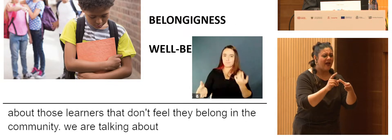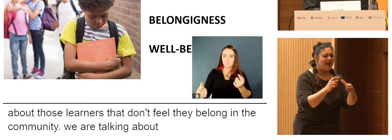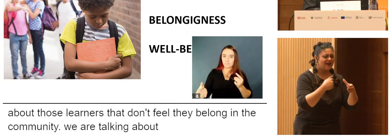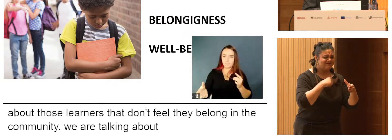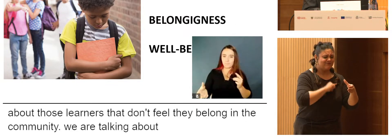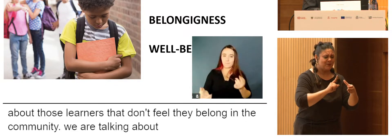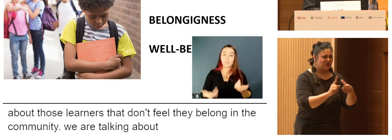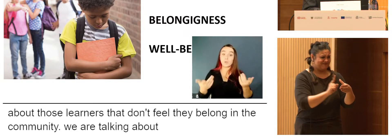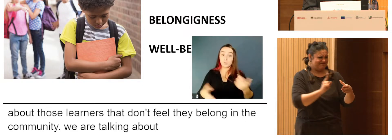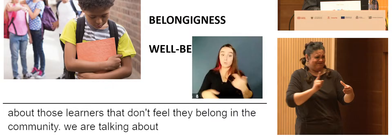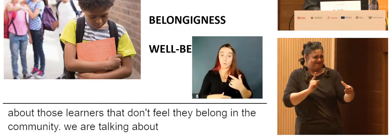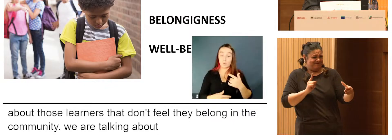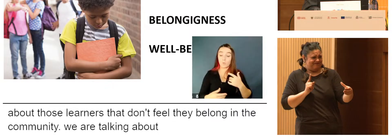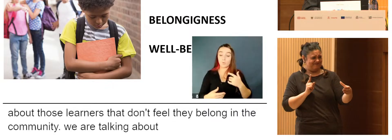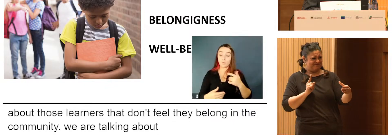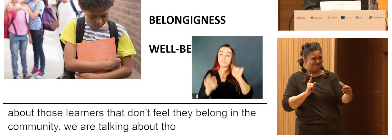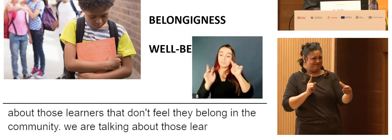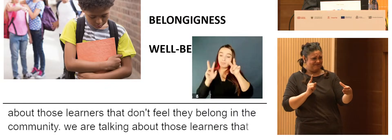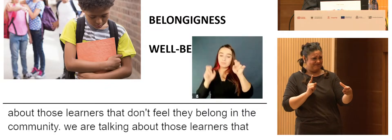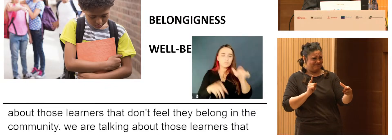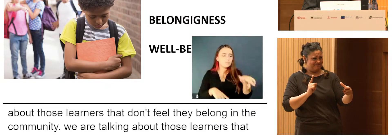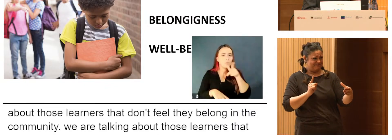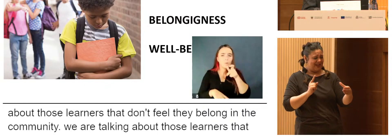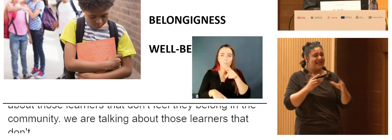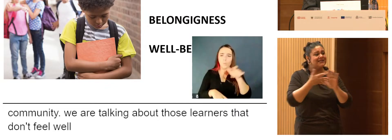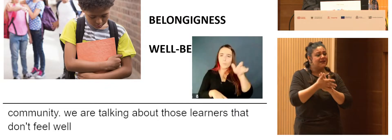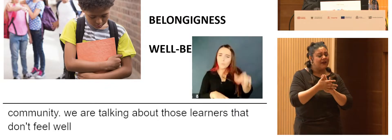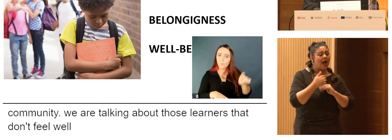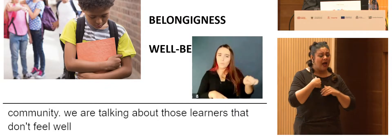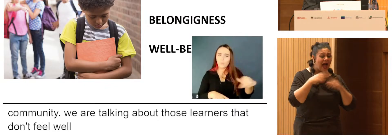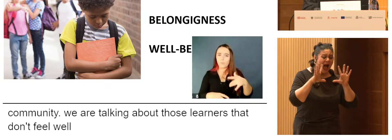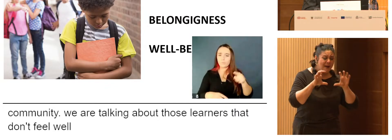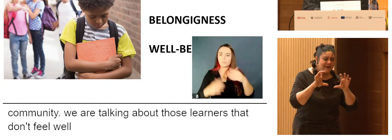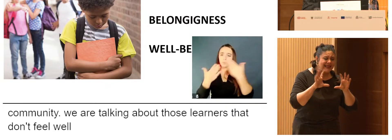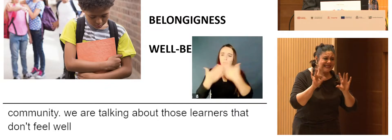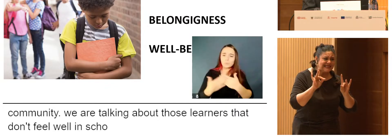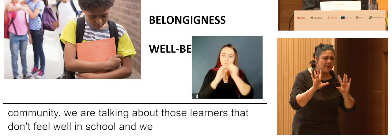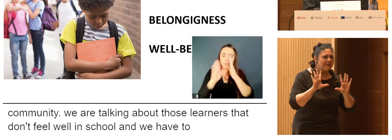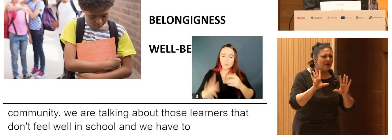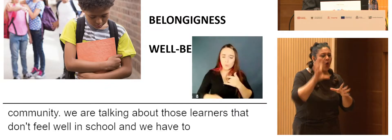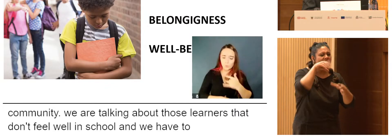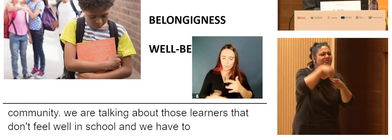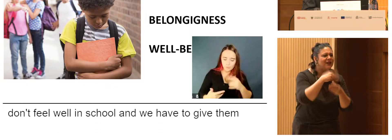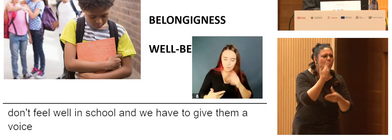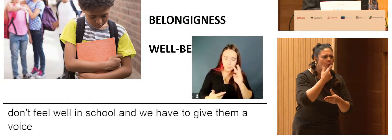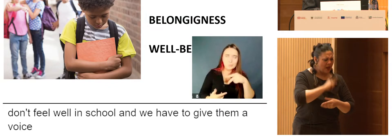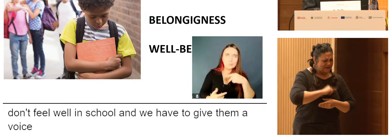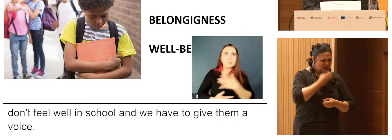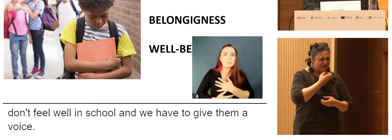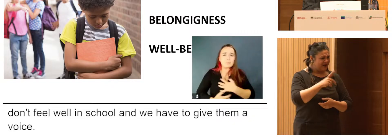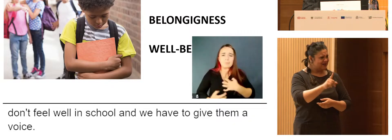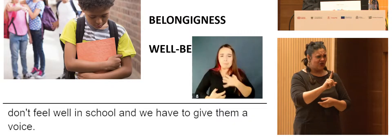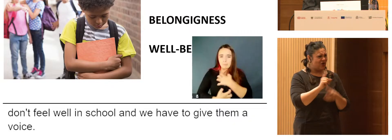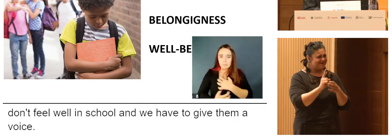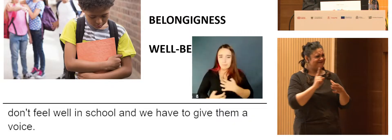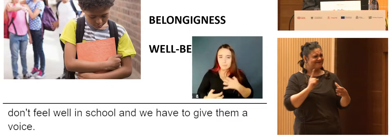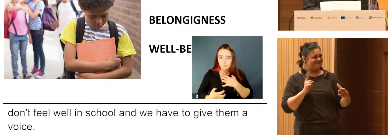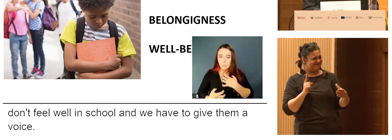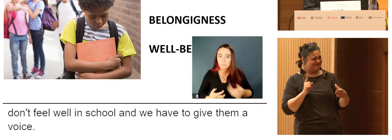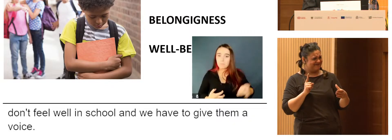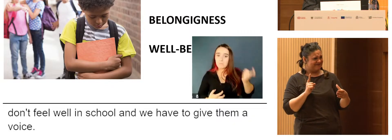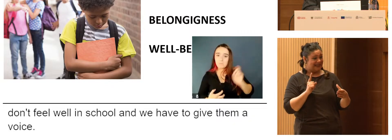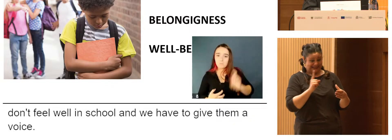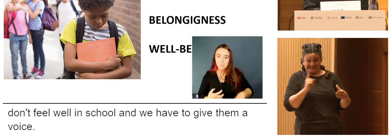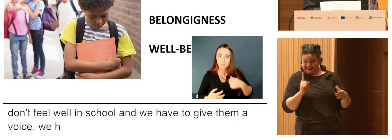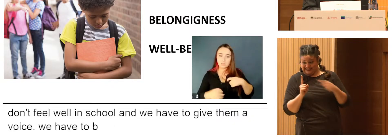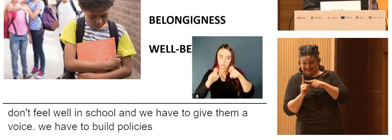those learners that don't feel well in school. And we have to give them a voice. We have to build